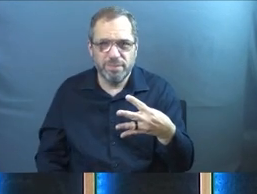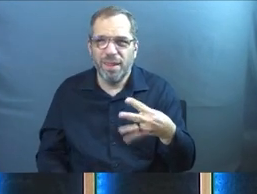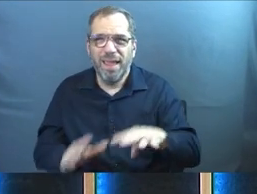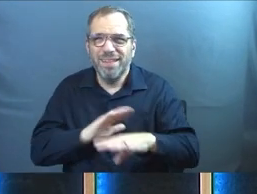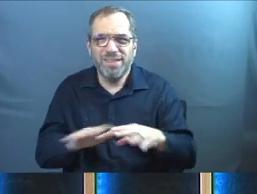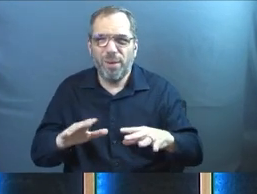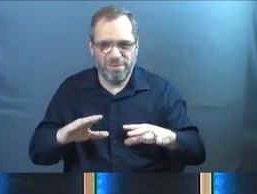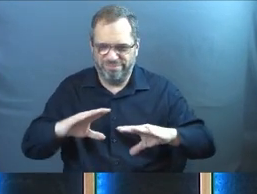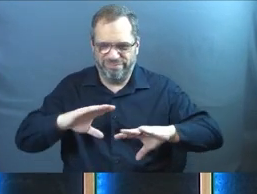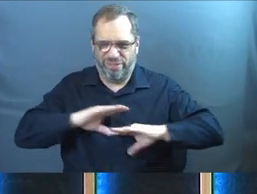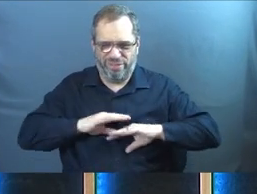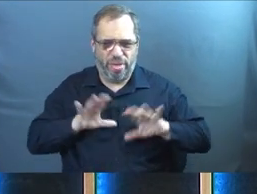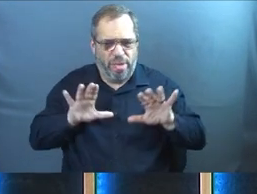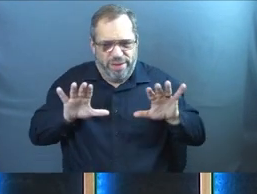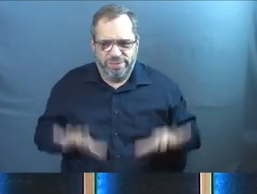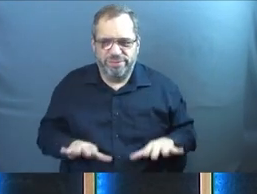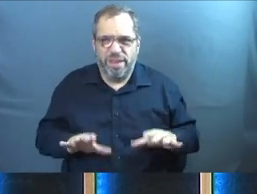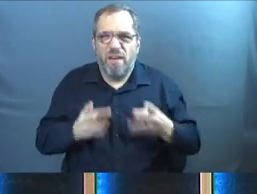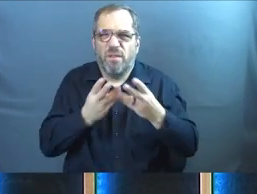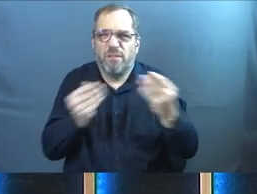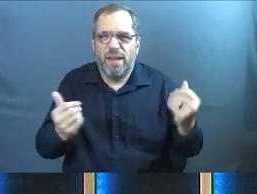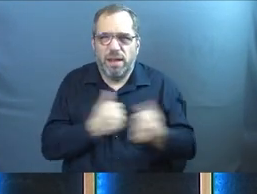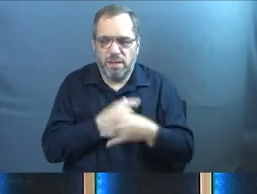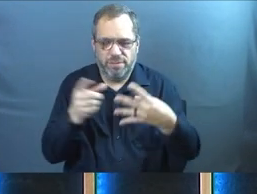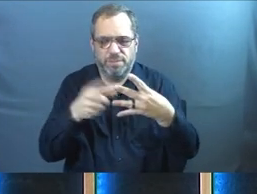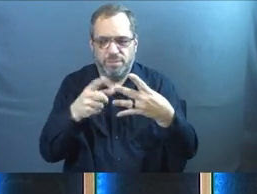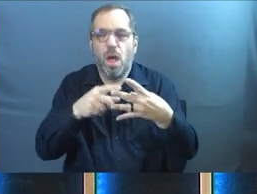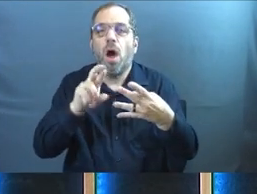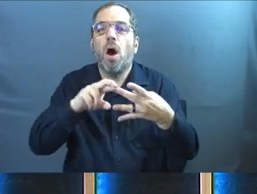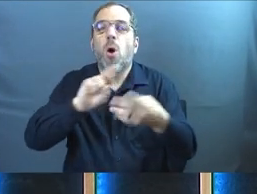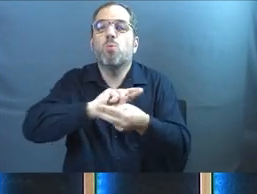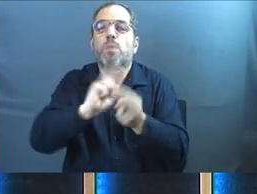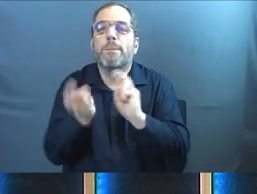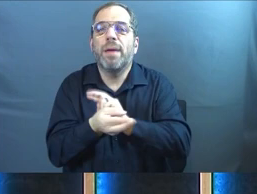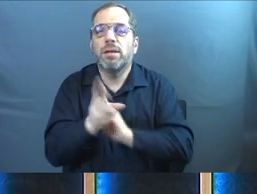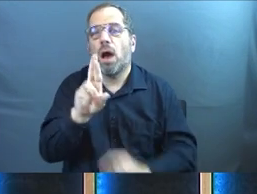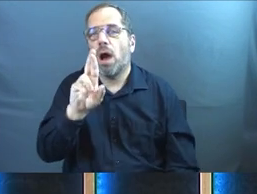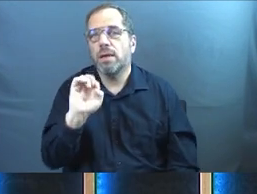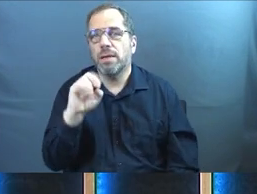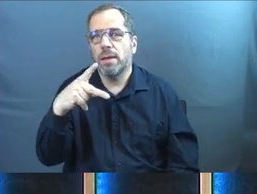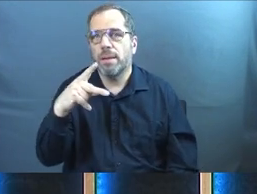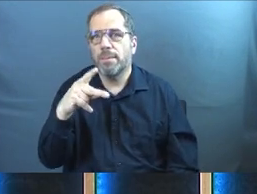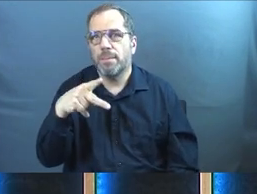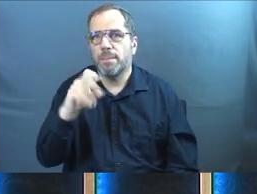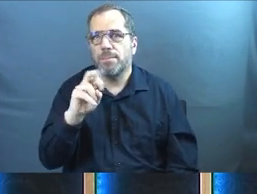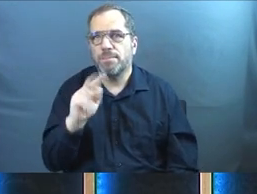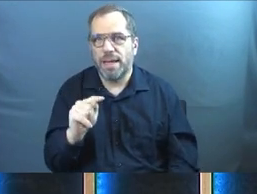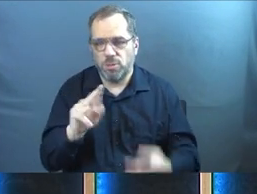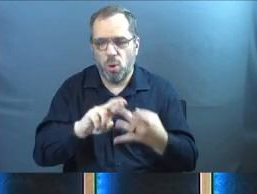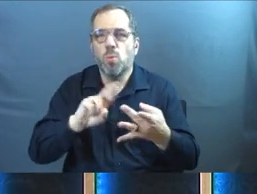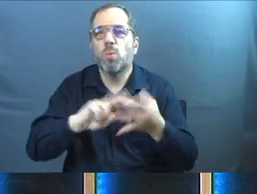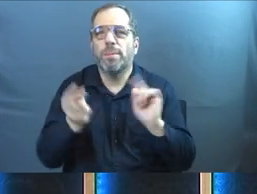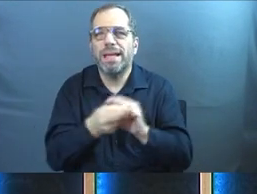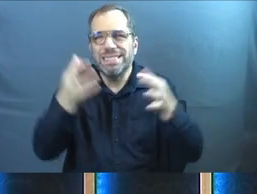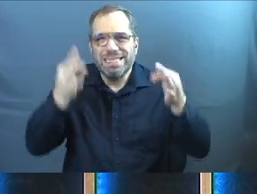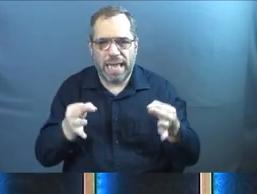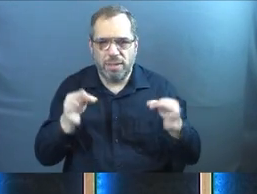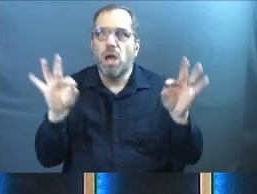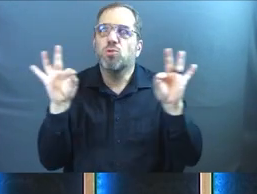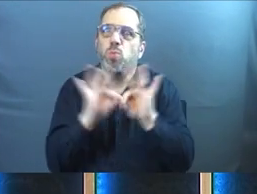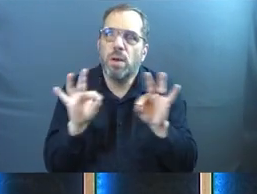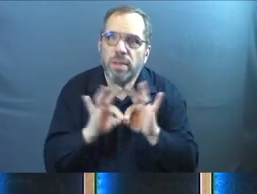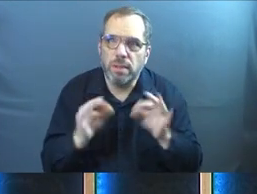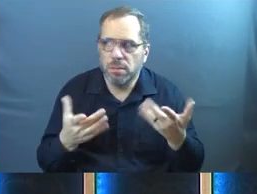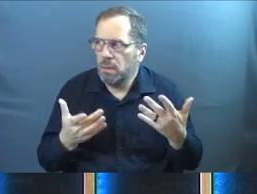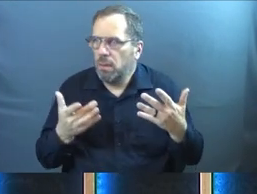Don't settle. Don't settle for fading love. Next, repent. Decide today that it's worth it. Decide